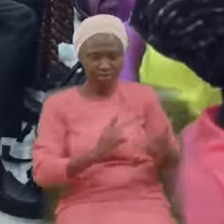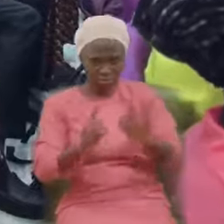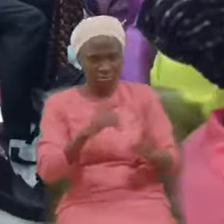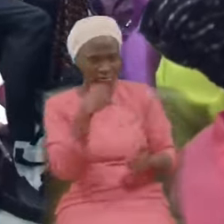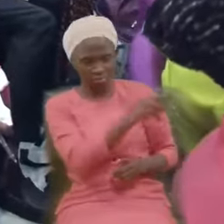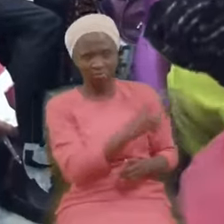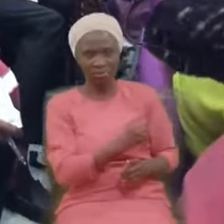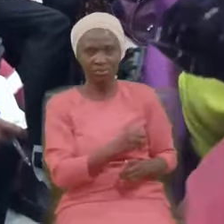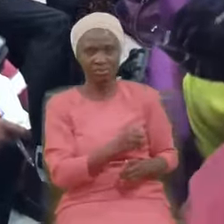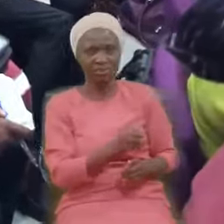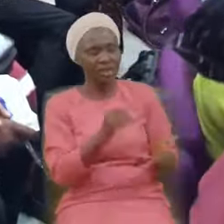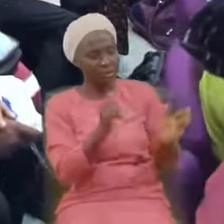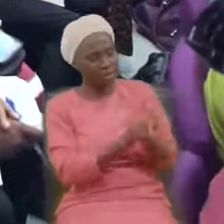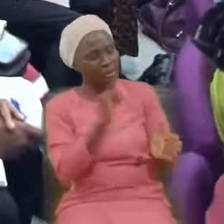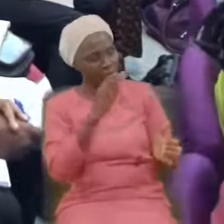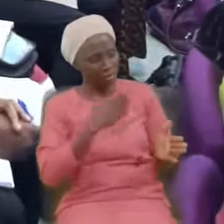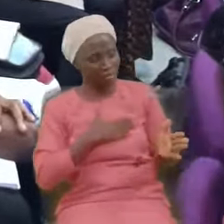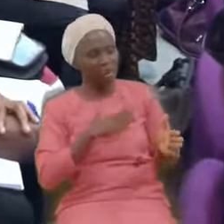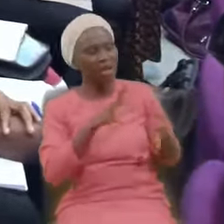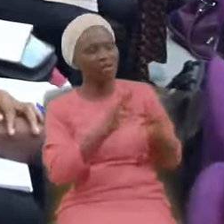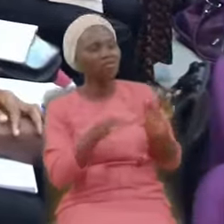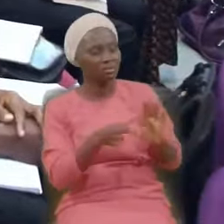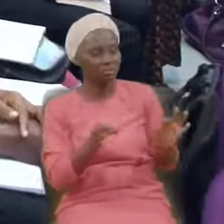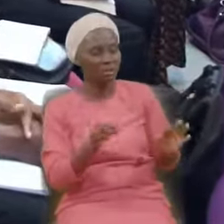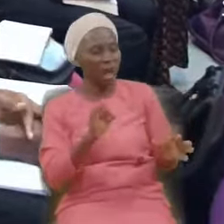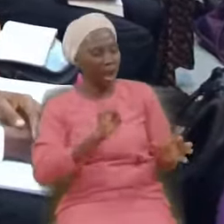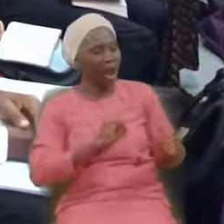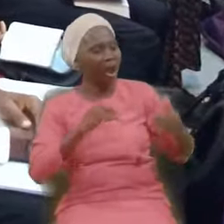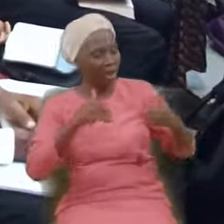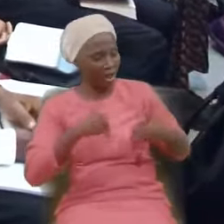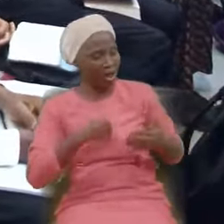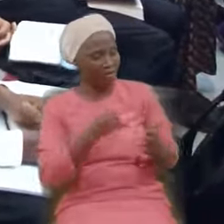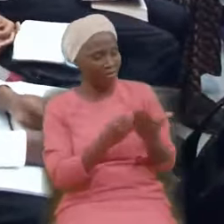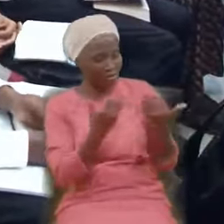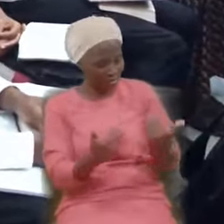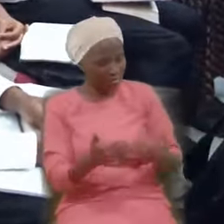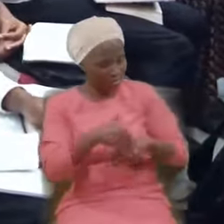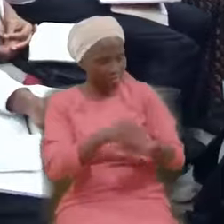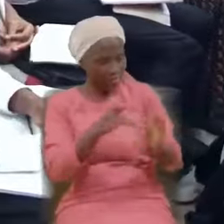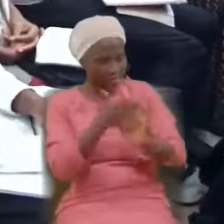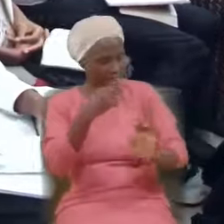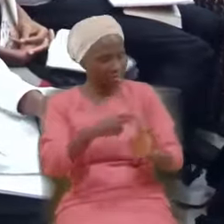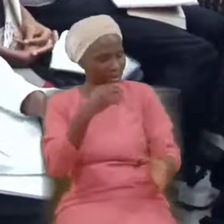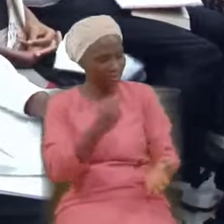I have it tonight. I have it tonight.